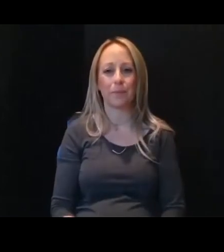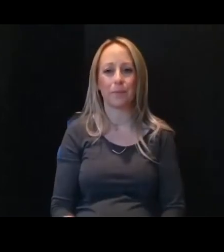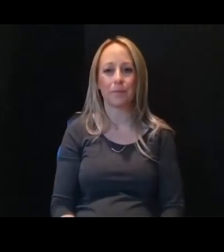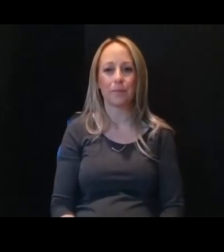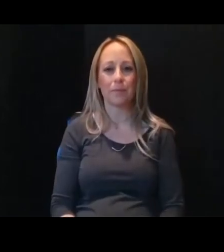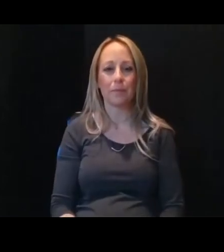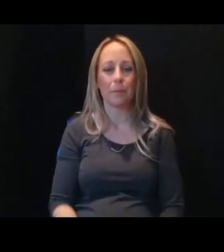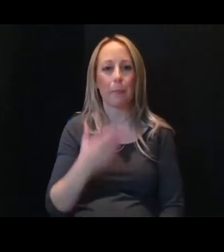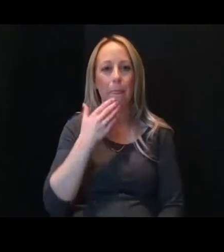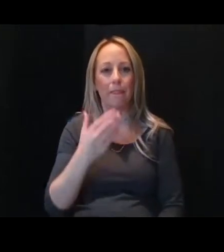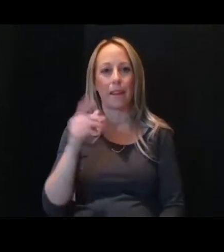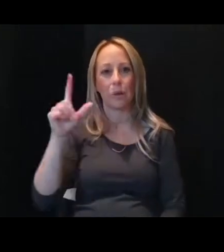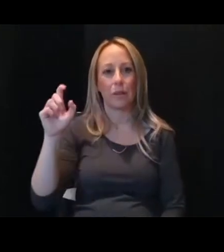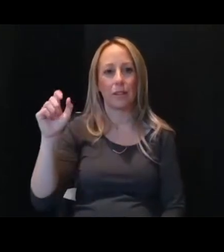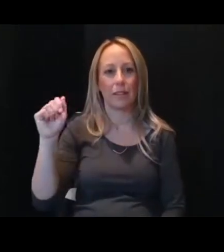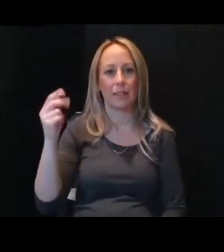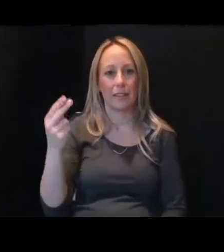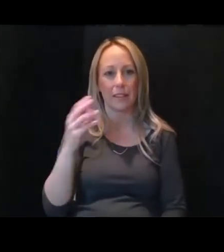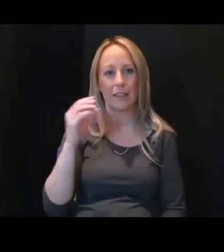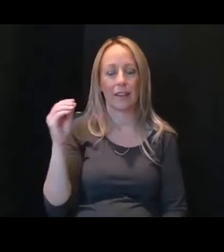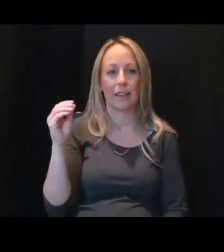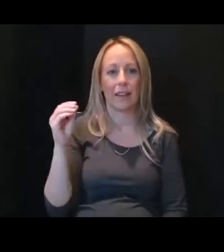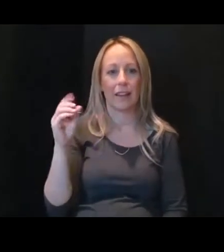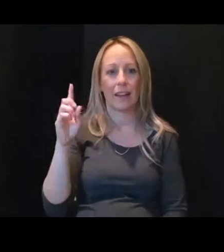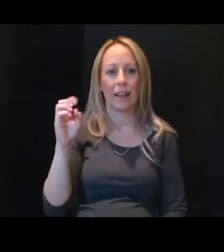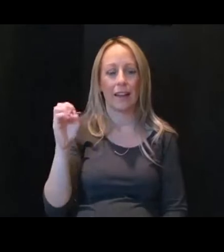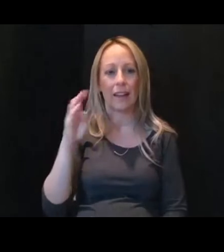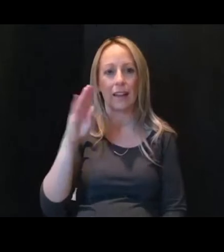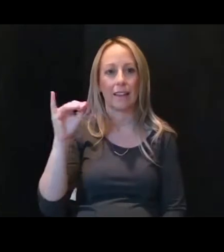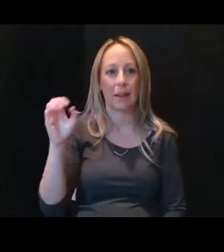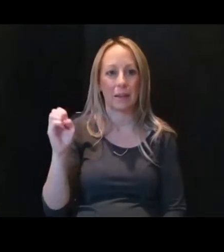Thank you, Leah and Debbie. And Leah, sorry for mispronouncing your last name.